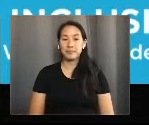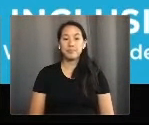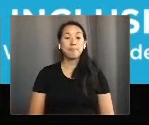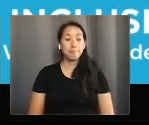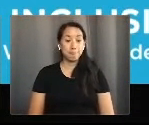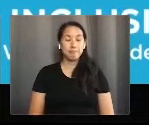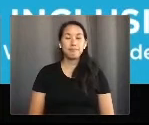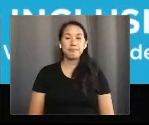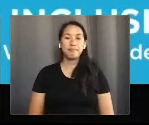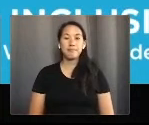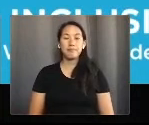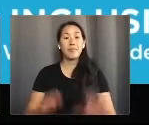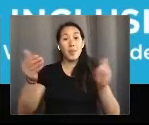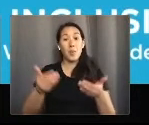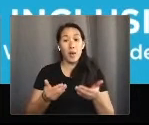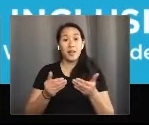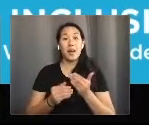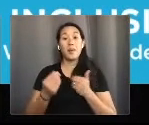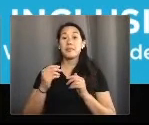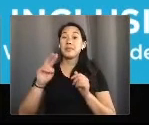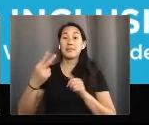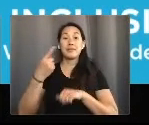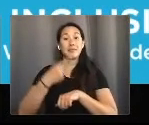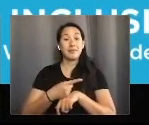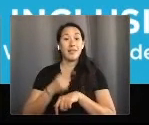So, welcome to day 2.